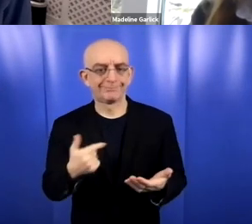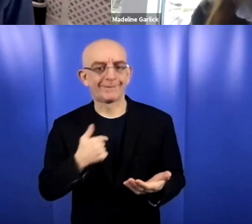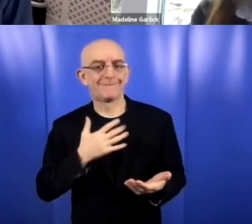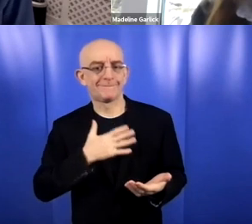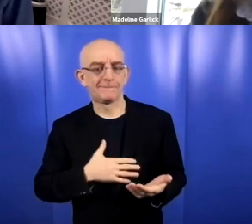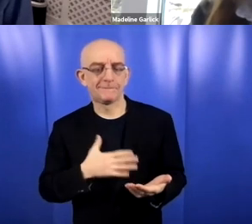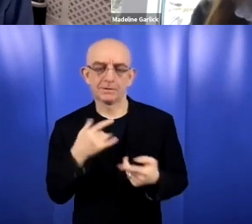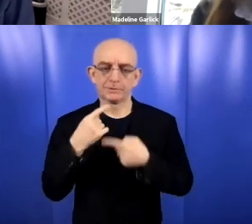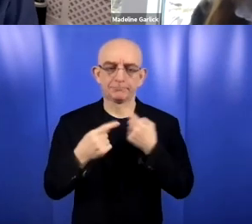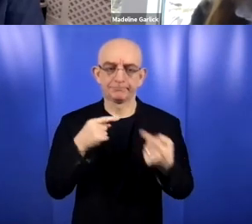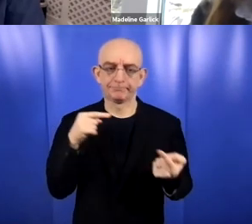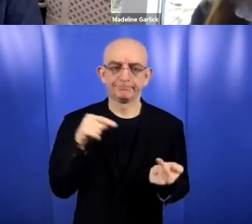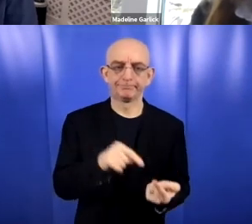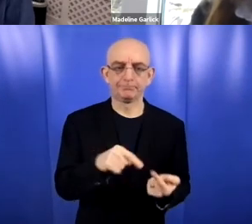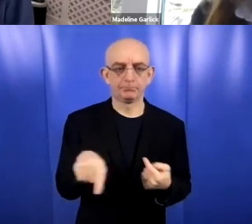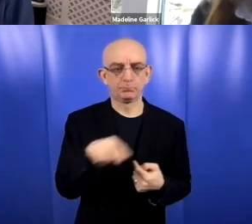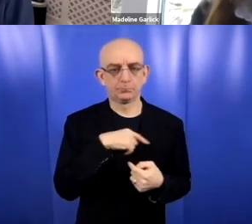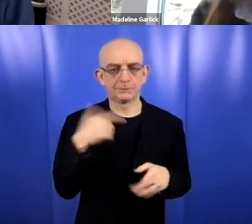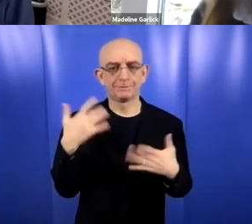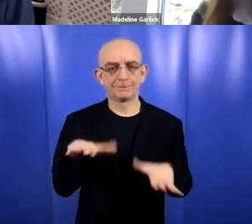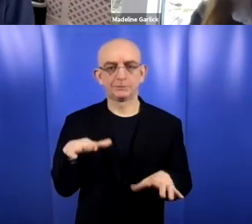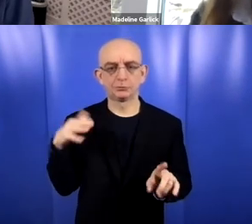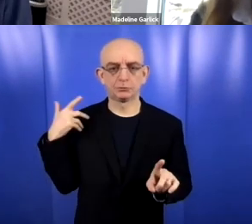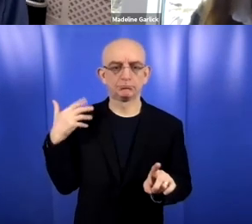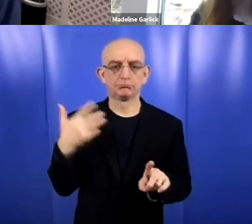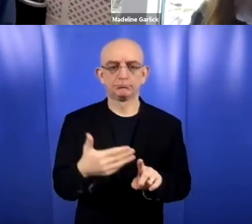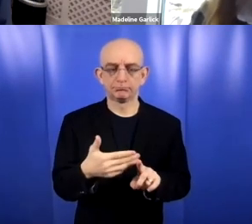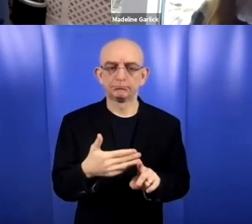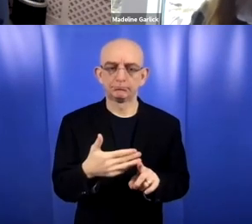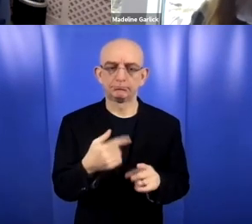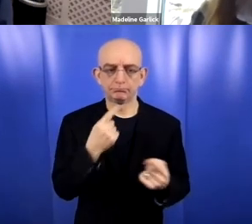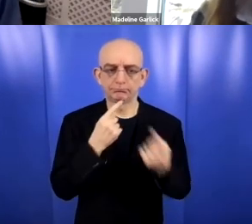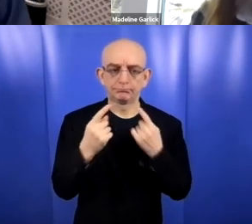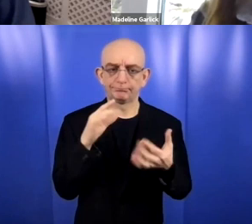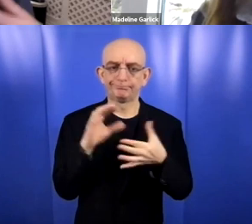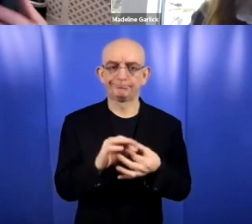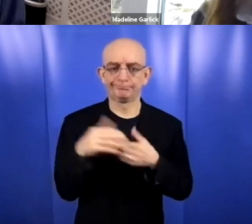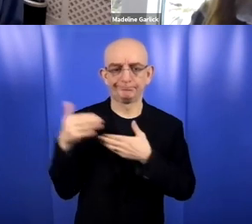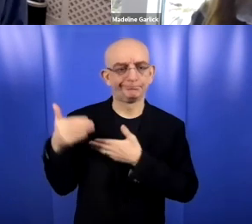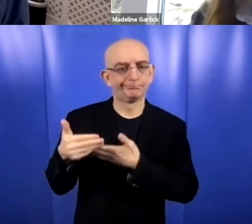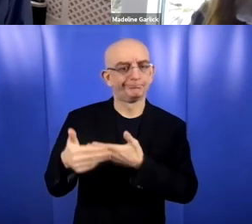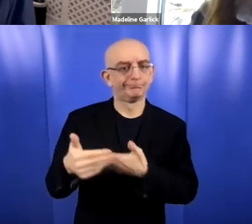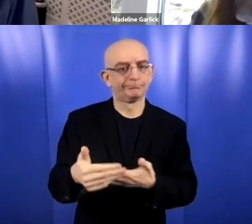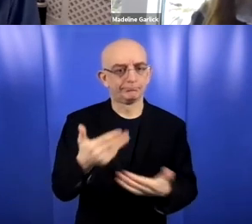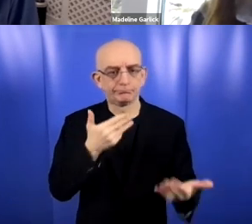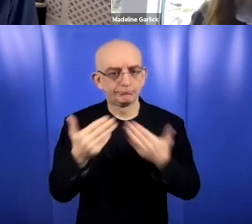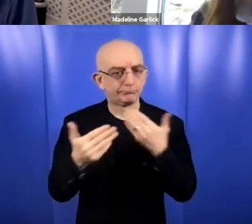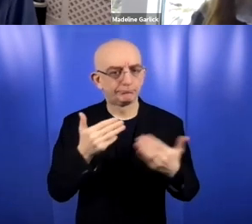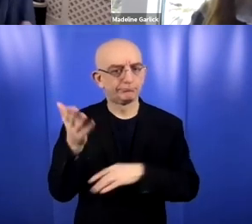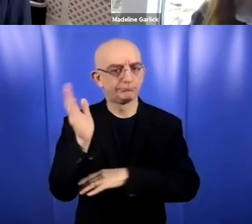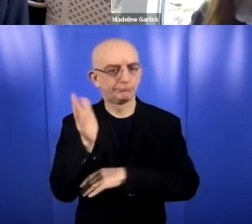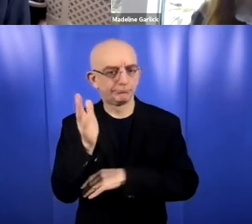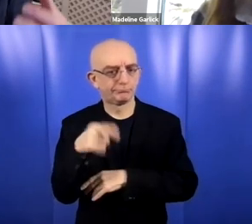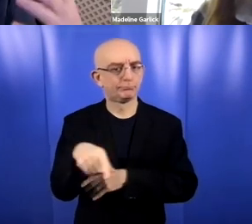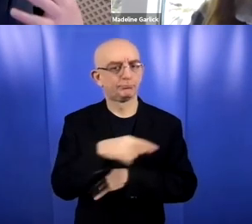states that sit on the Security Council. Okay, we talk about the Global Compact